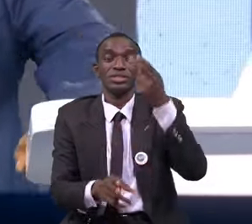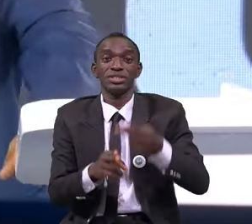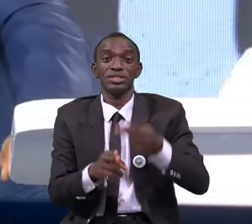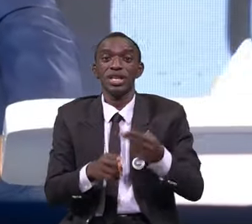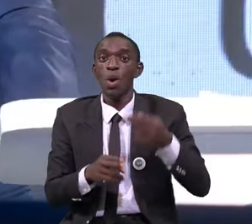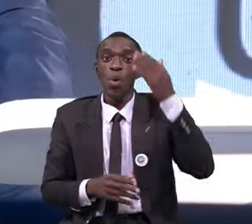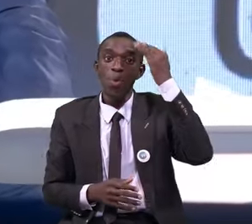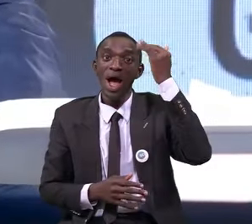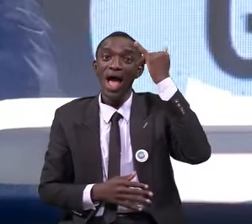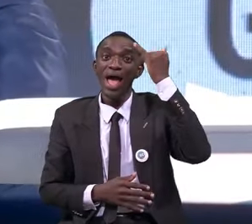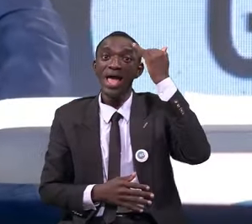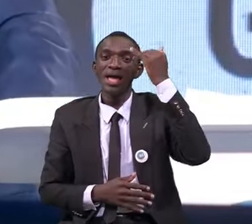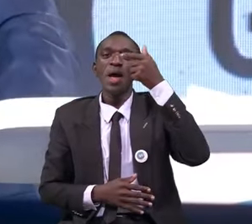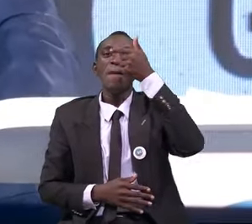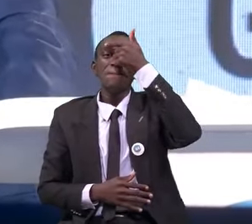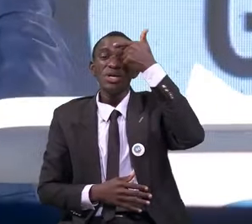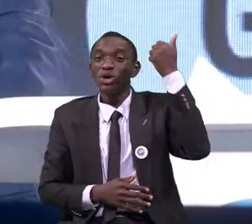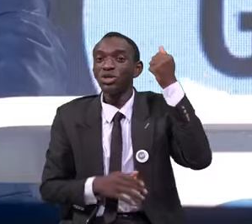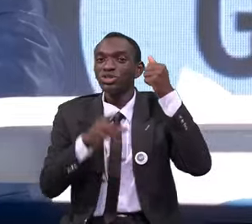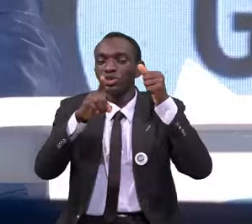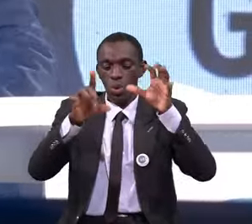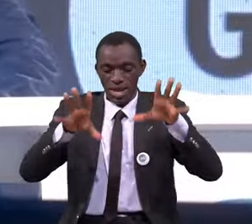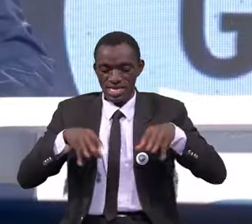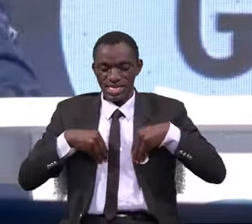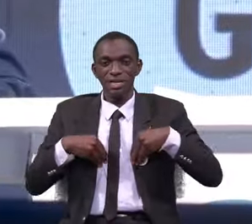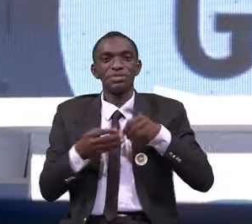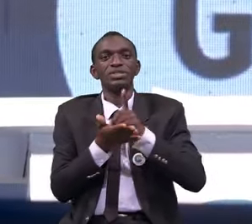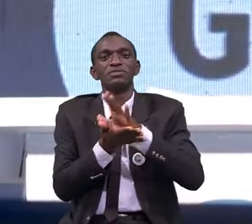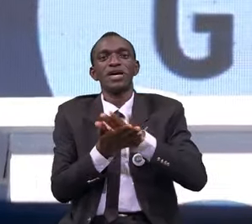Because you have accepted the divine touch.